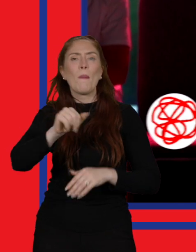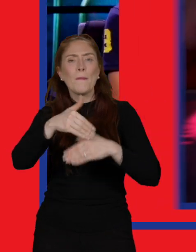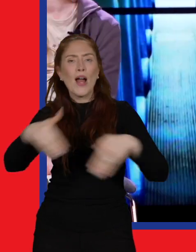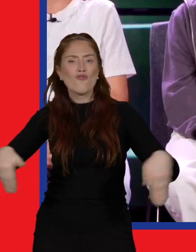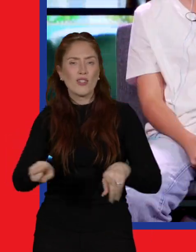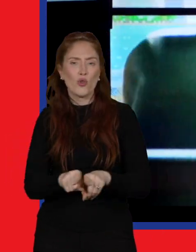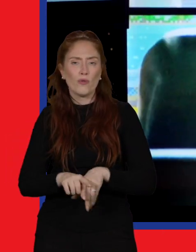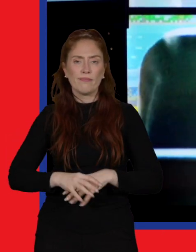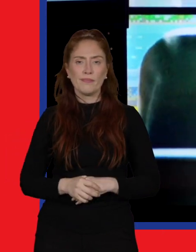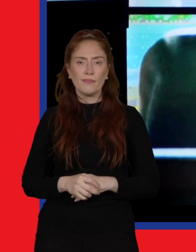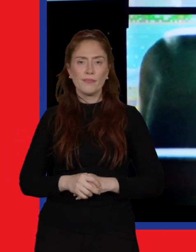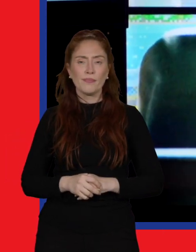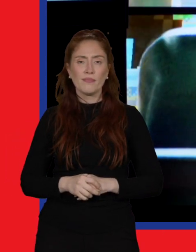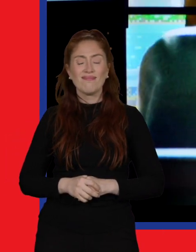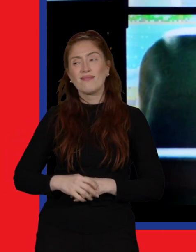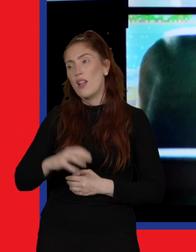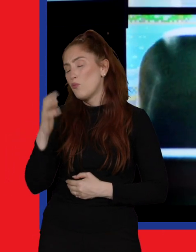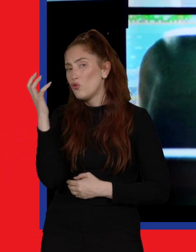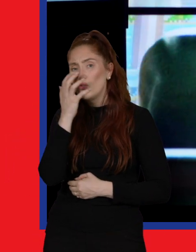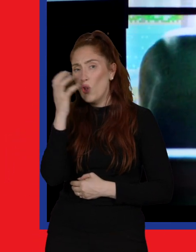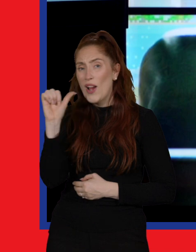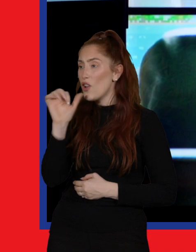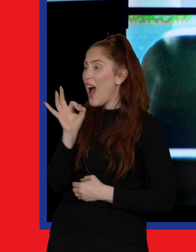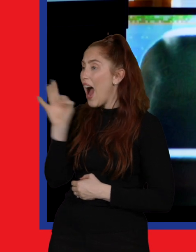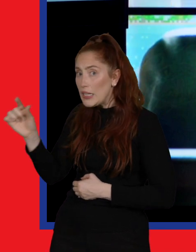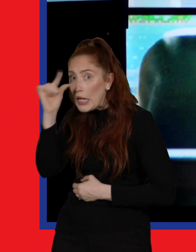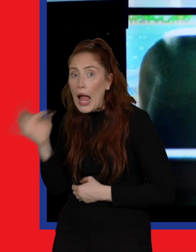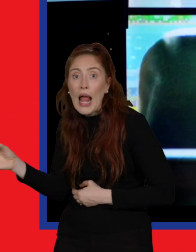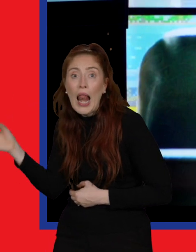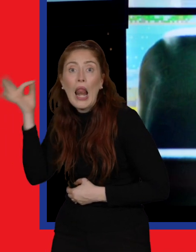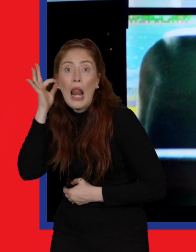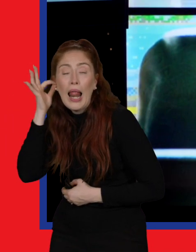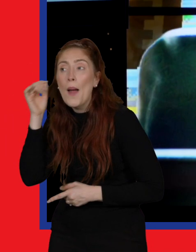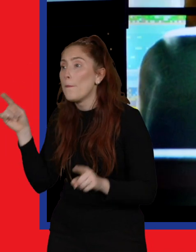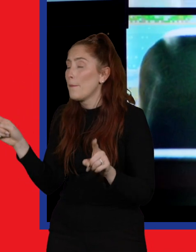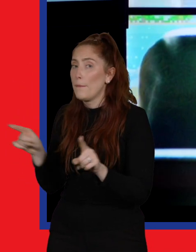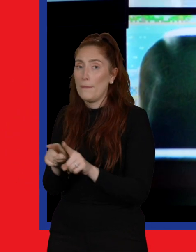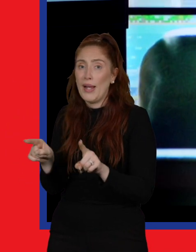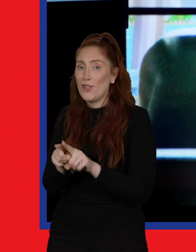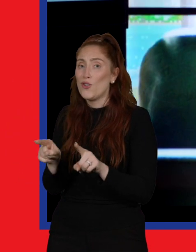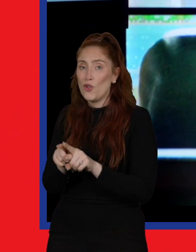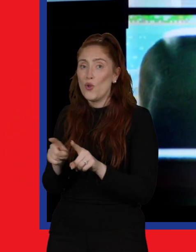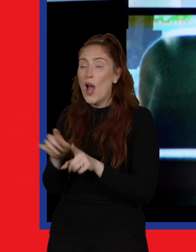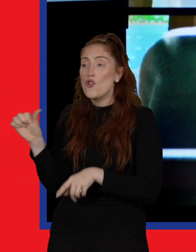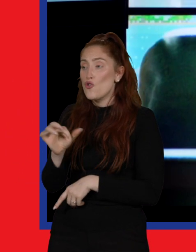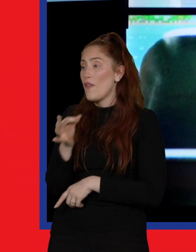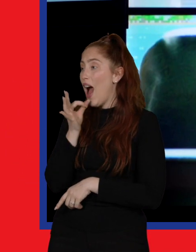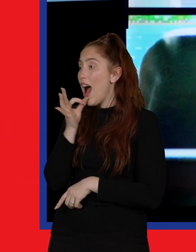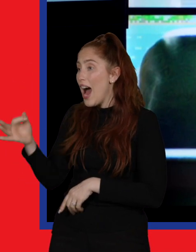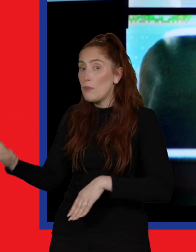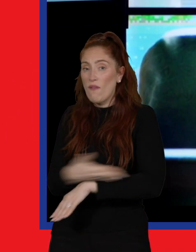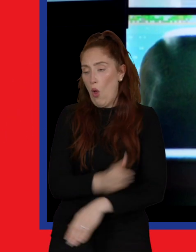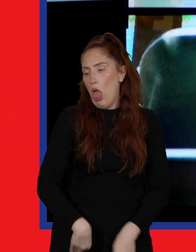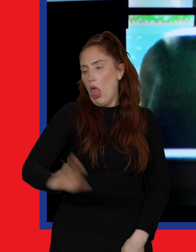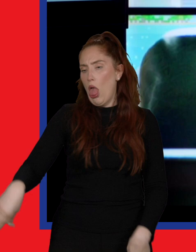boundaries. I'm really sorry, Dahlia. I should have asked if I could use your AirPods, and I definitely should have asked and waited for your